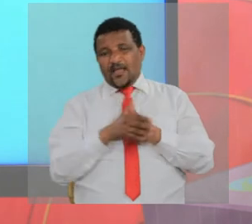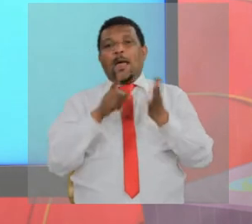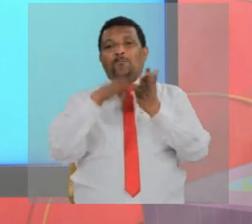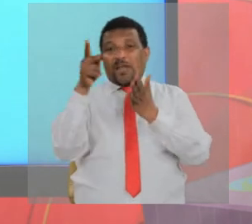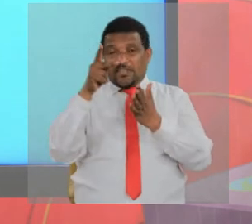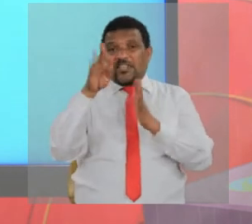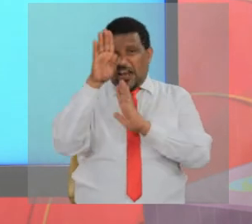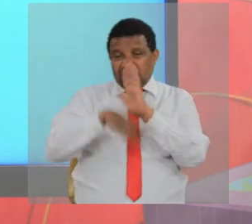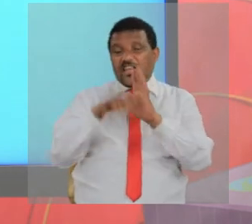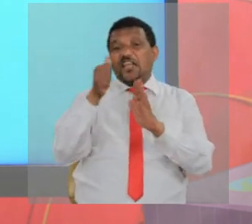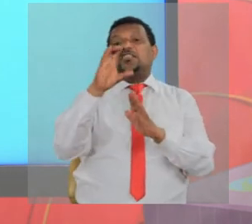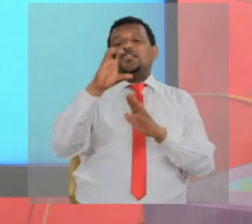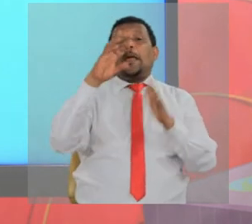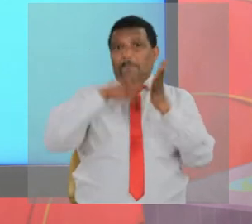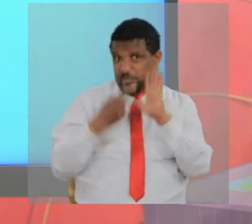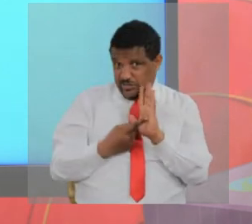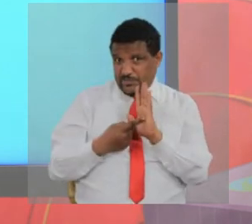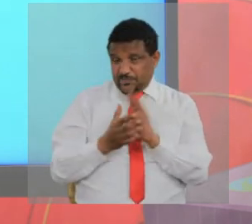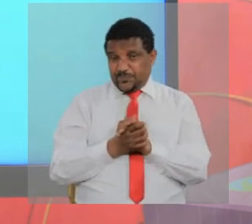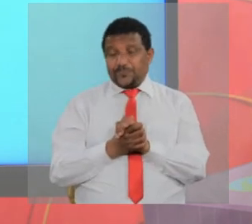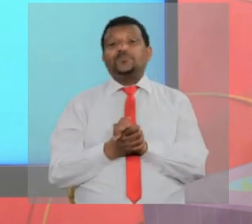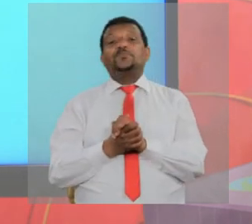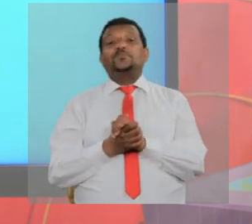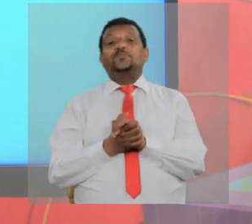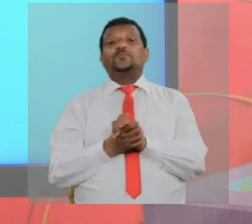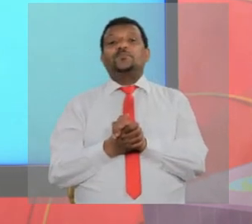Price is less than AC means